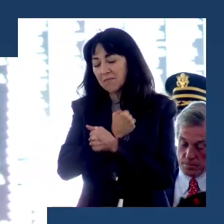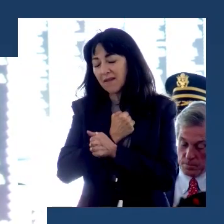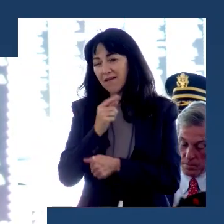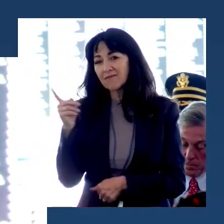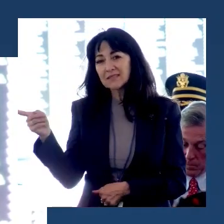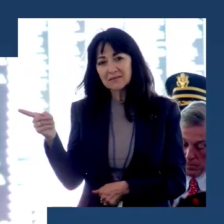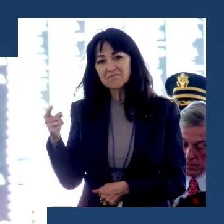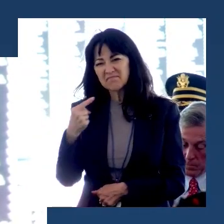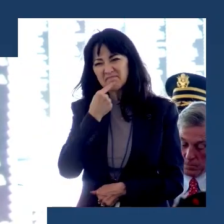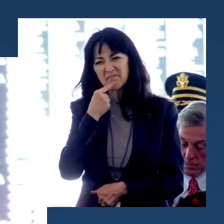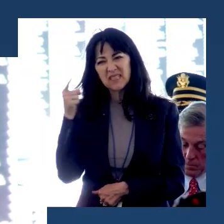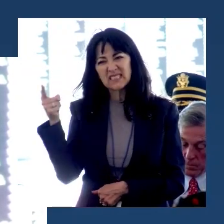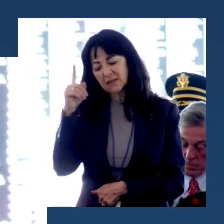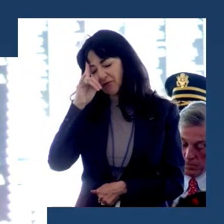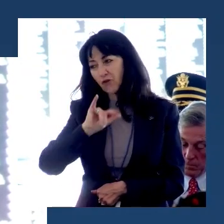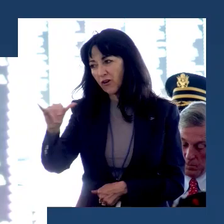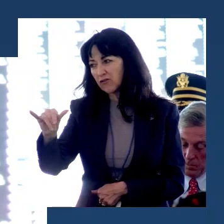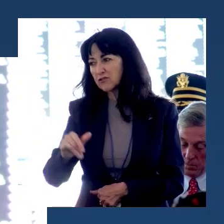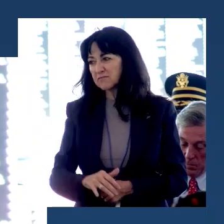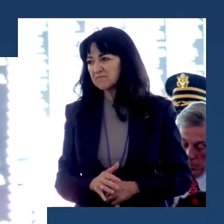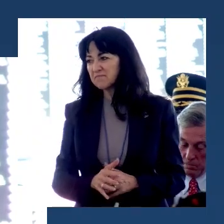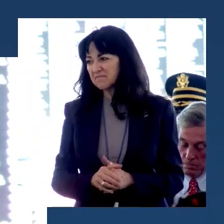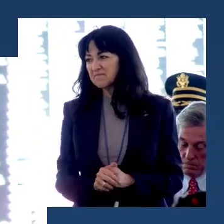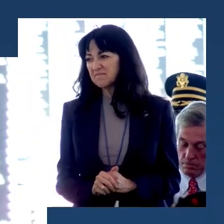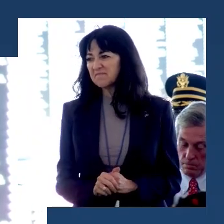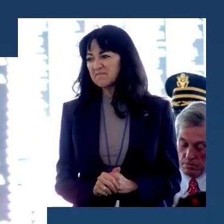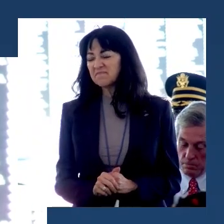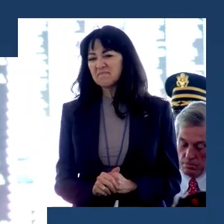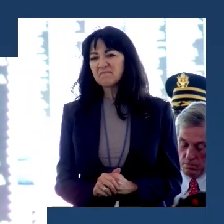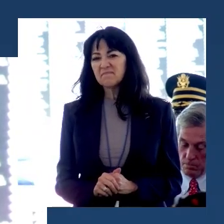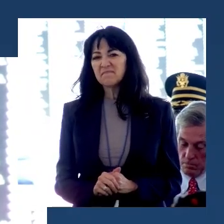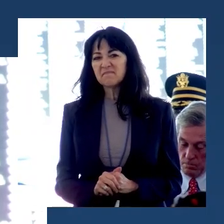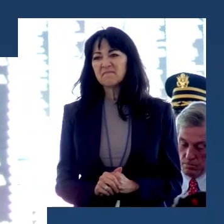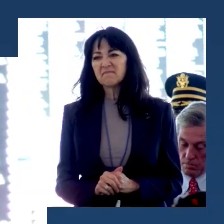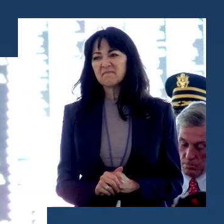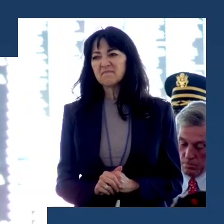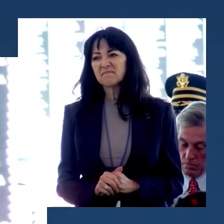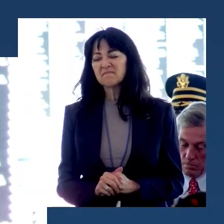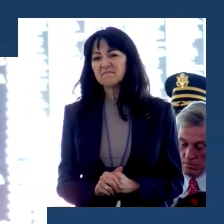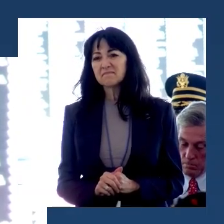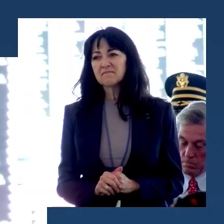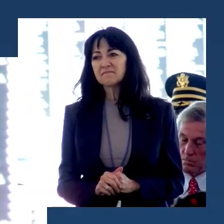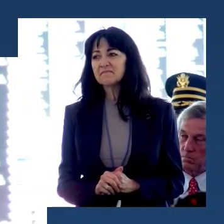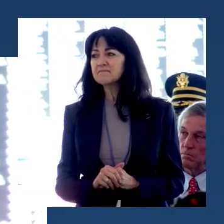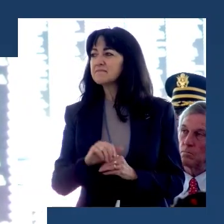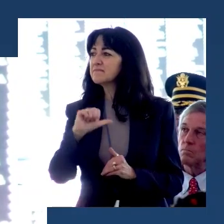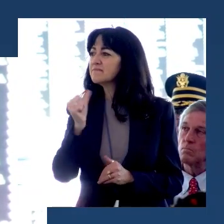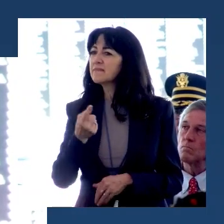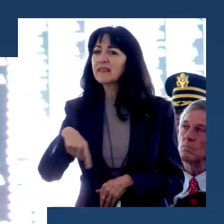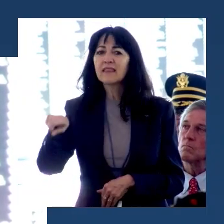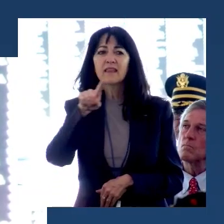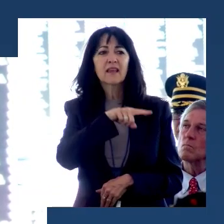him forever. There's a huge, when you come in, any of you have